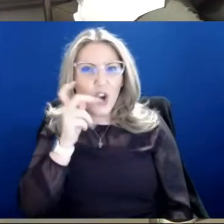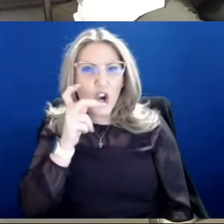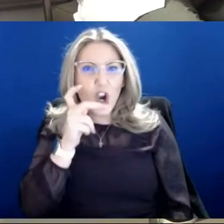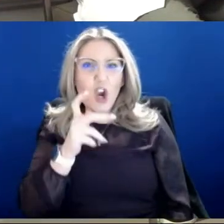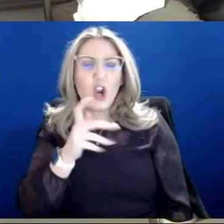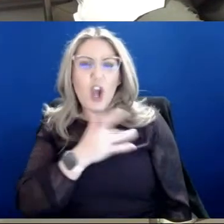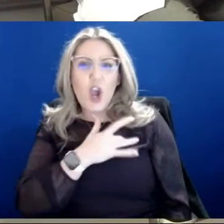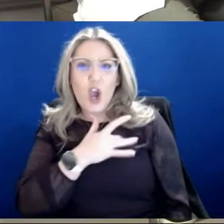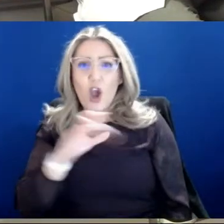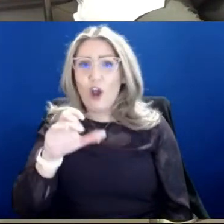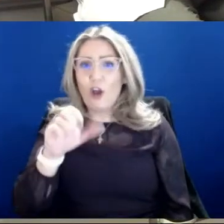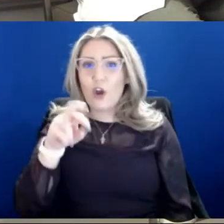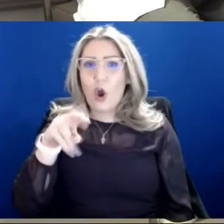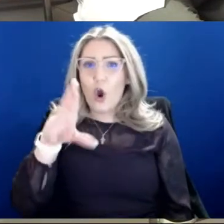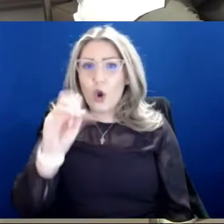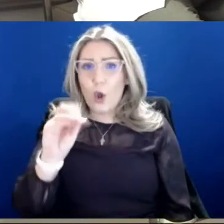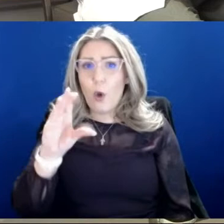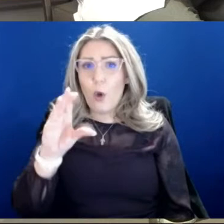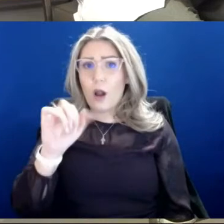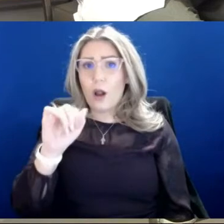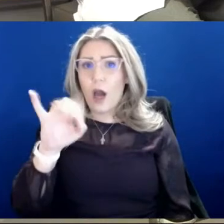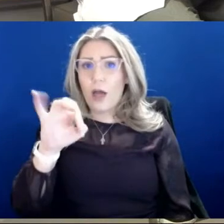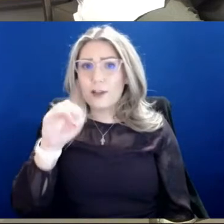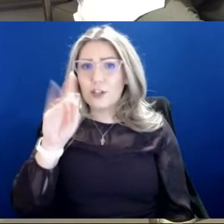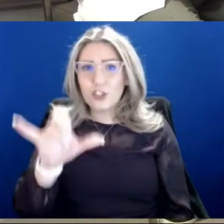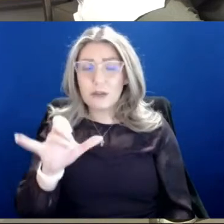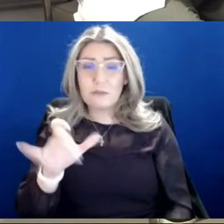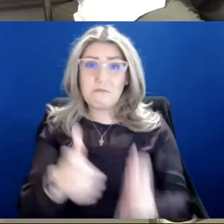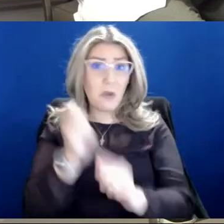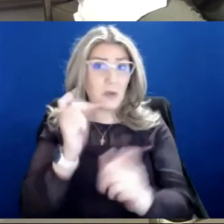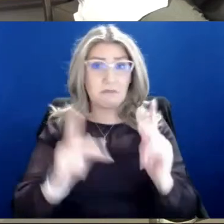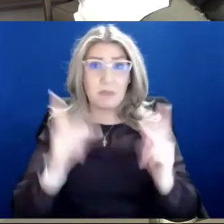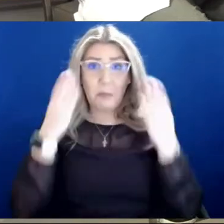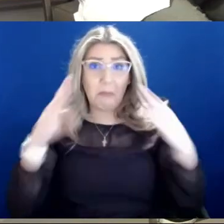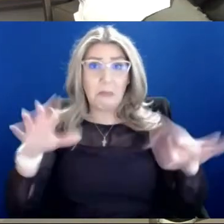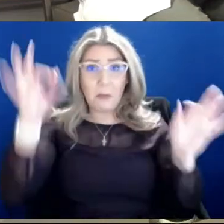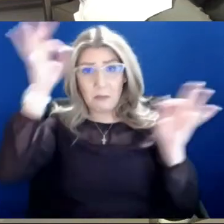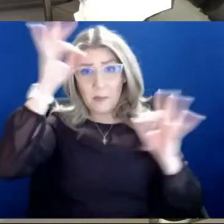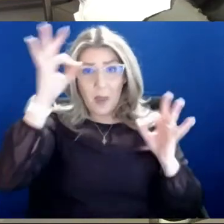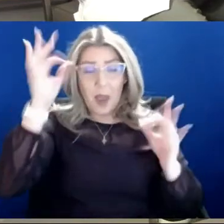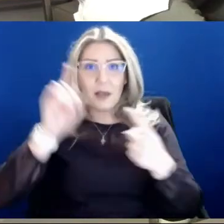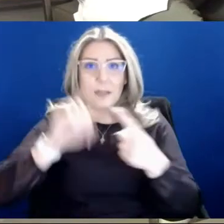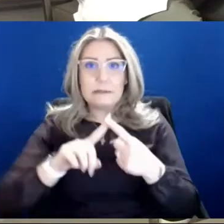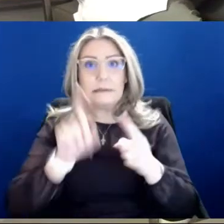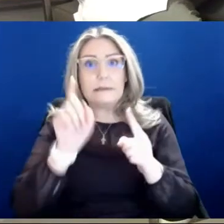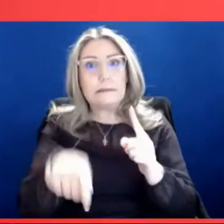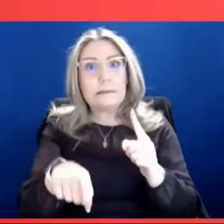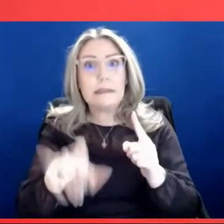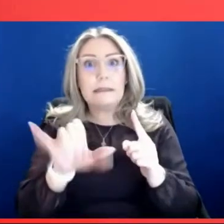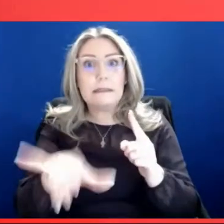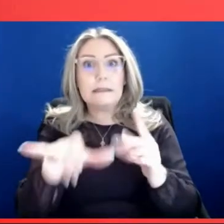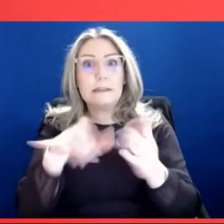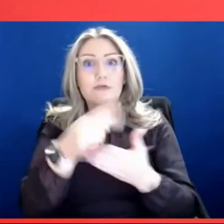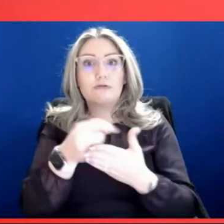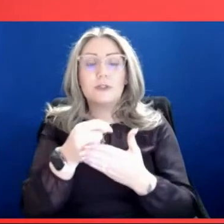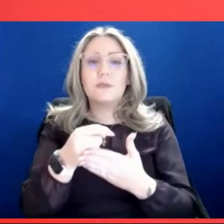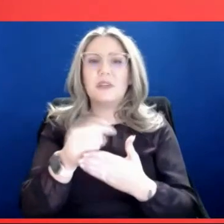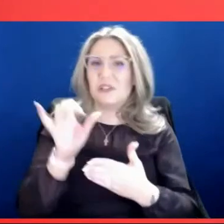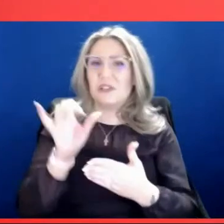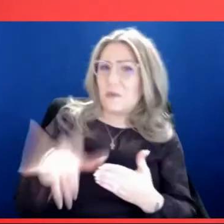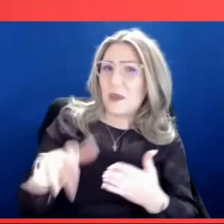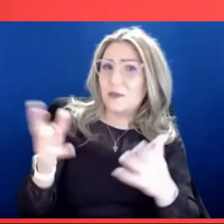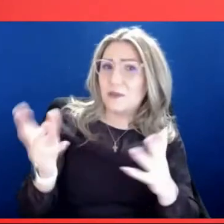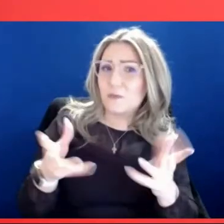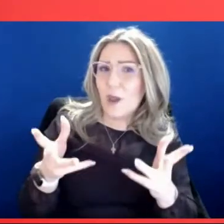people haven't until they need it or they meet you. I mean, unless they're working in a hospital system. So what is it? Well, cardio-oncology is